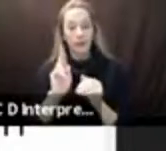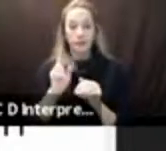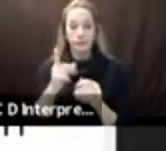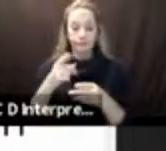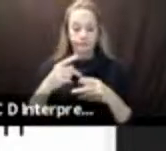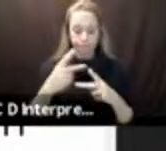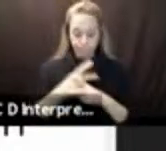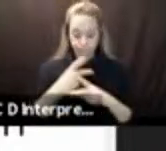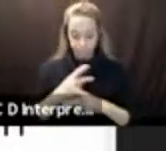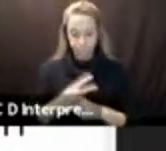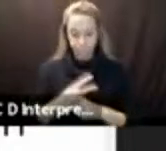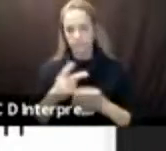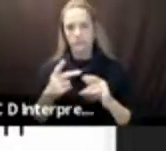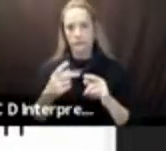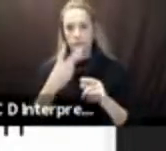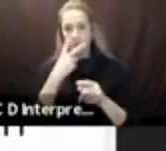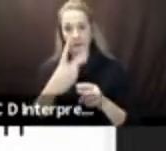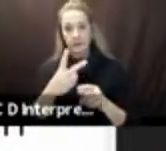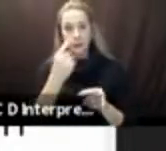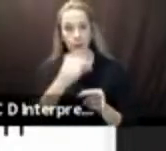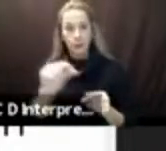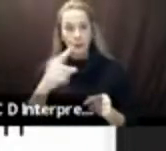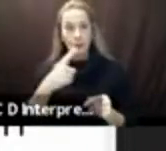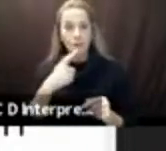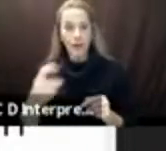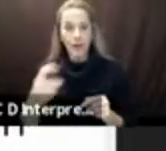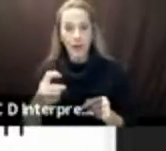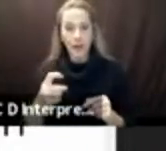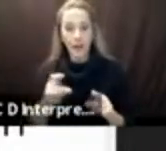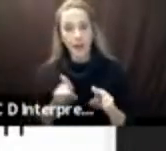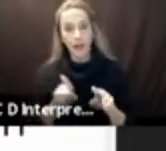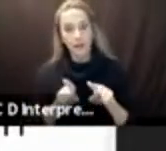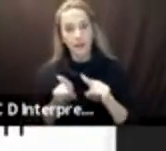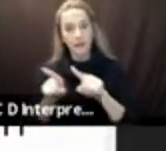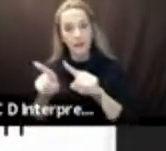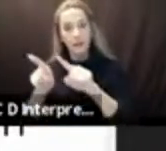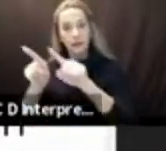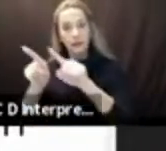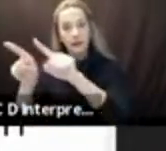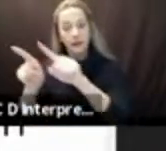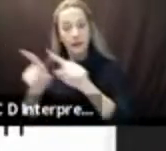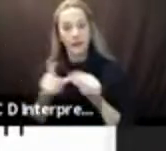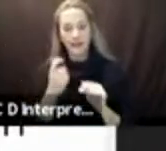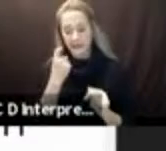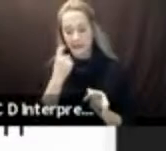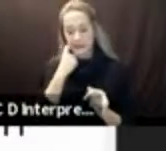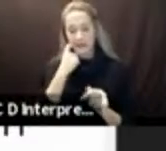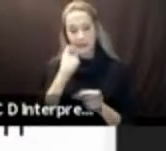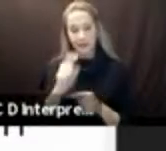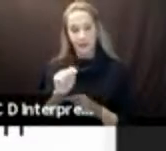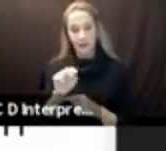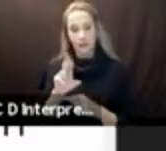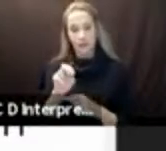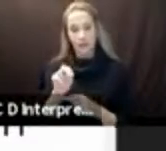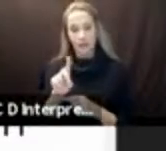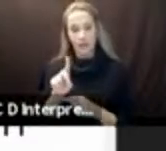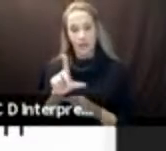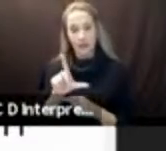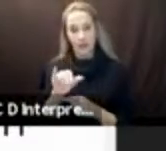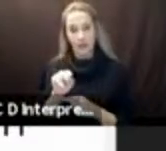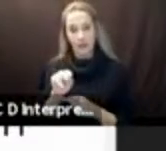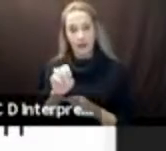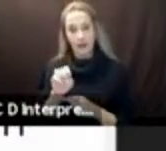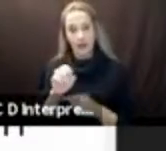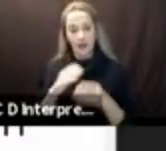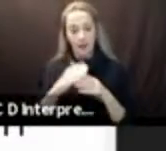you see the green and red trend lines for 30 days out, and then the most recent trend line after the